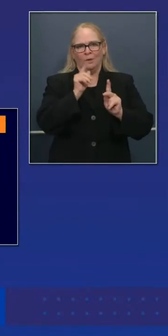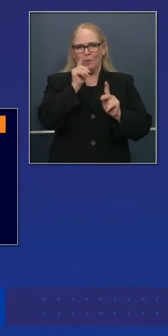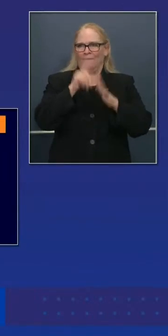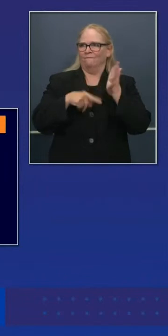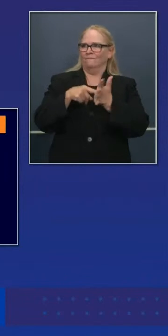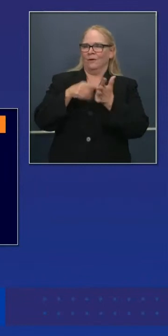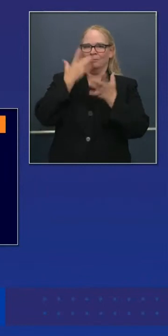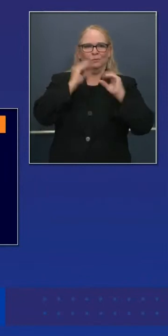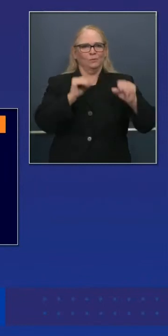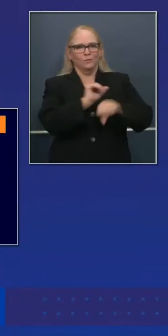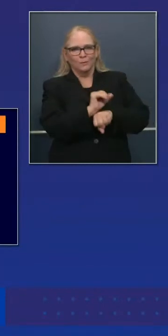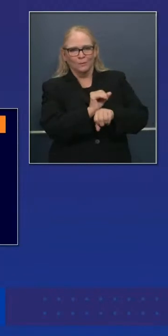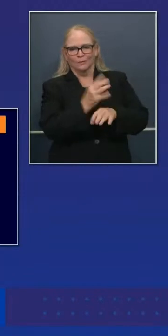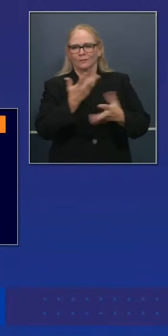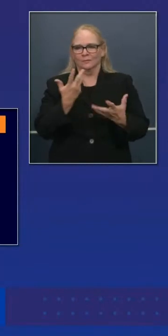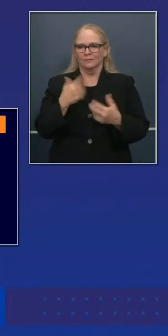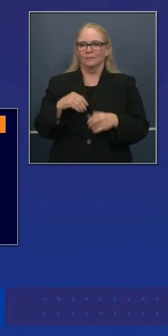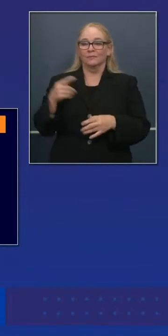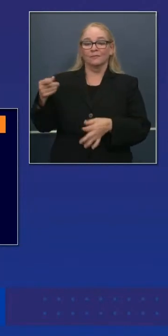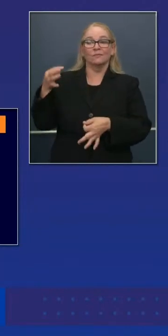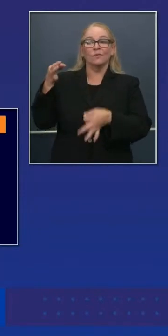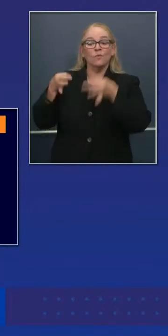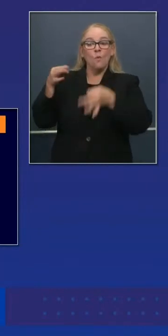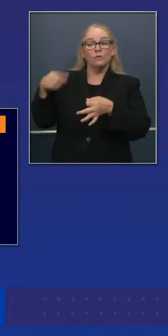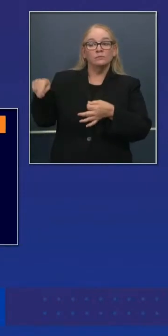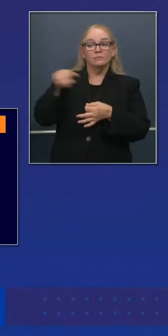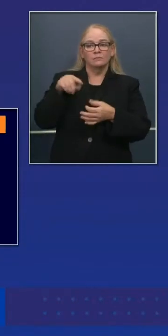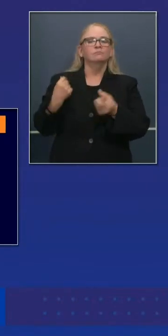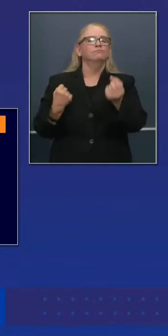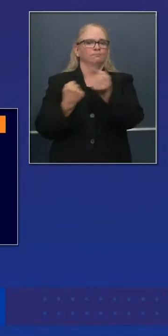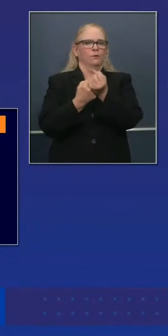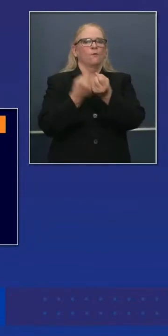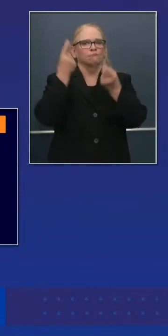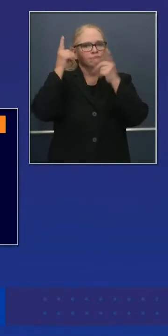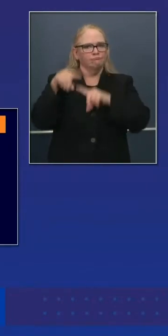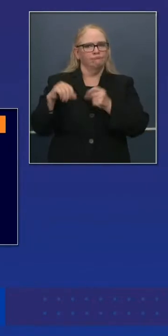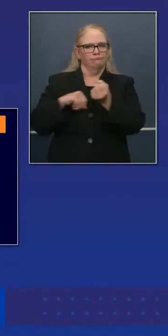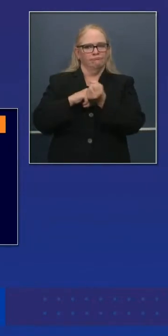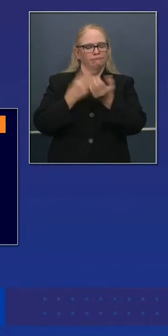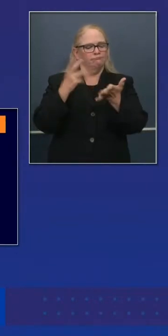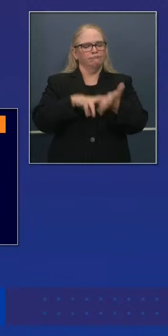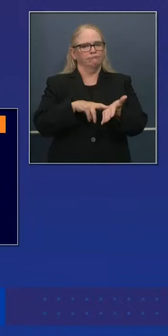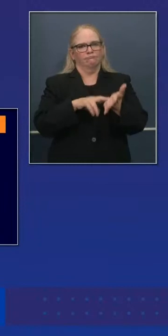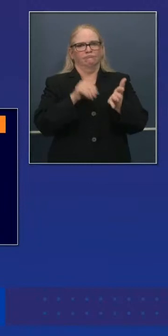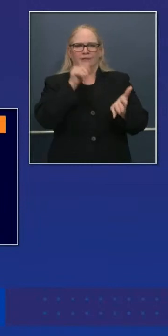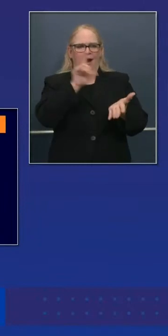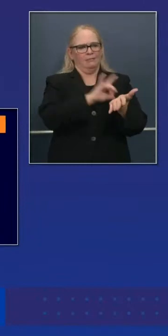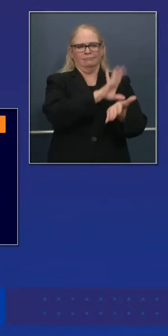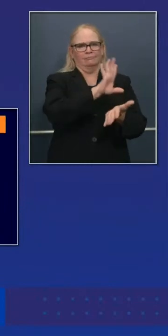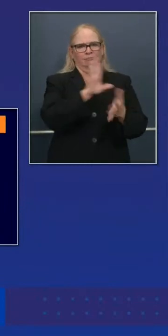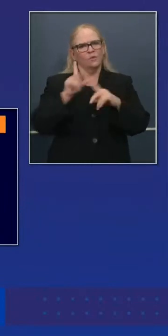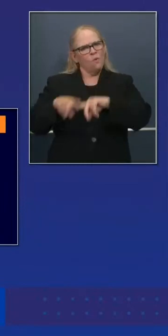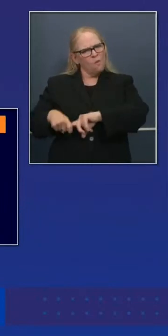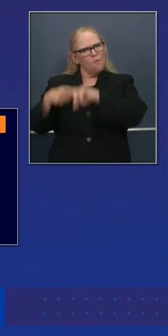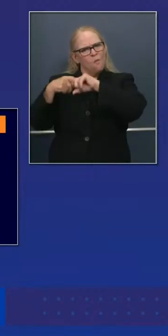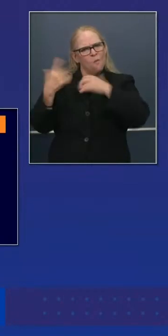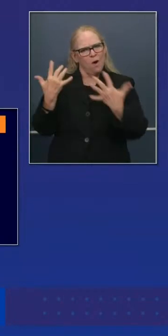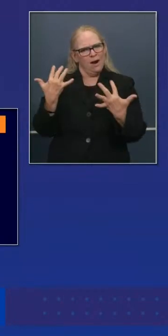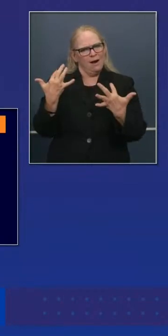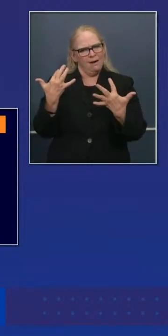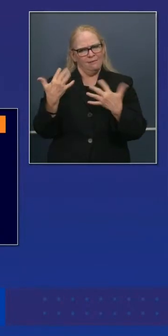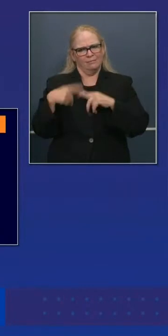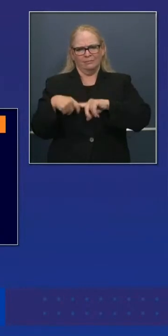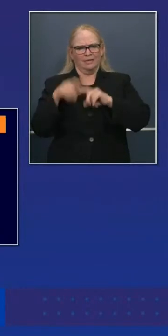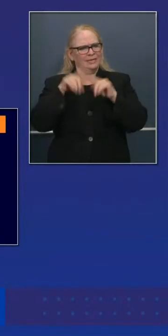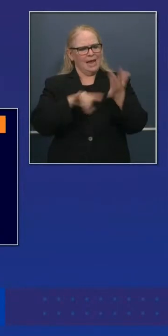the Judicial Council. We afforded the Judicial Council some autonomy to halt evictions, to provide other autonomy